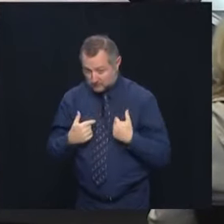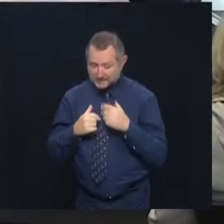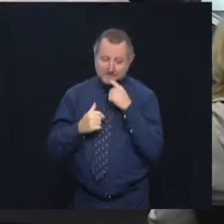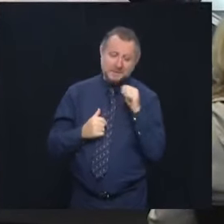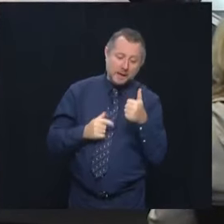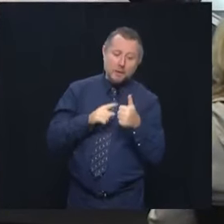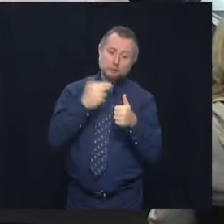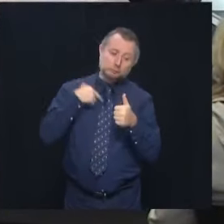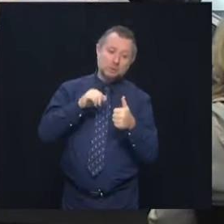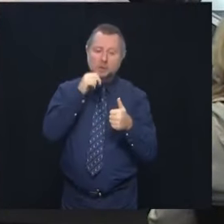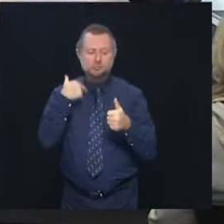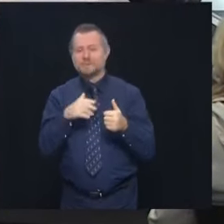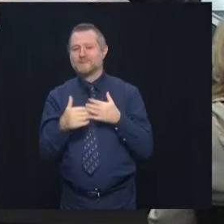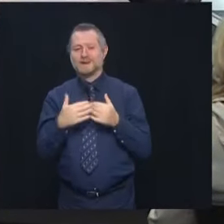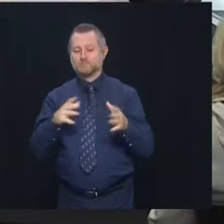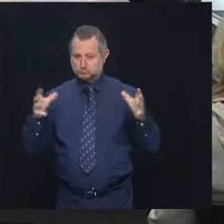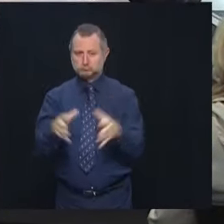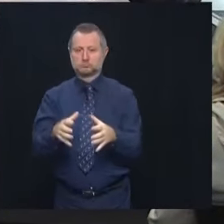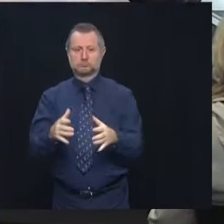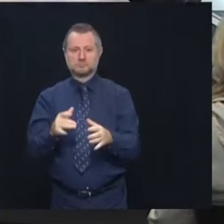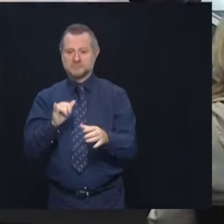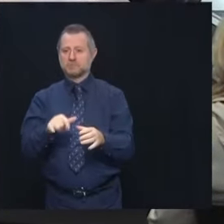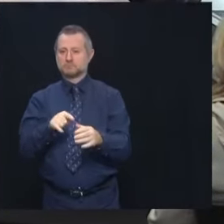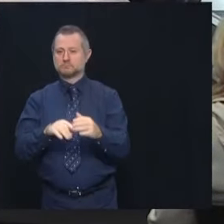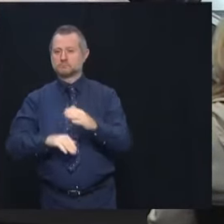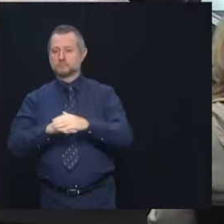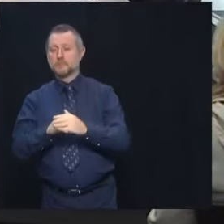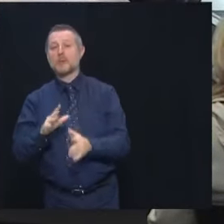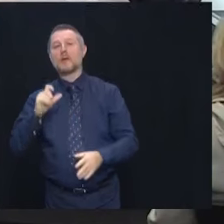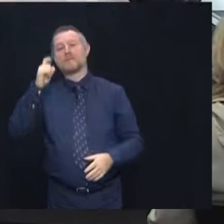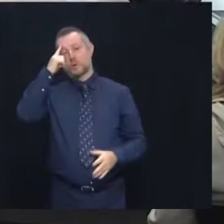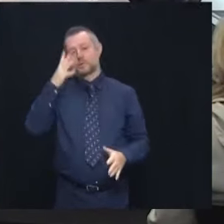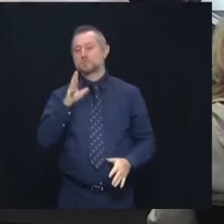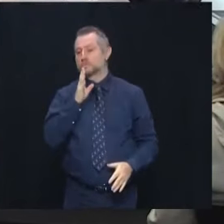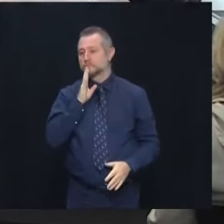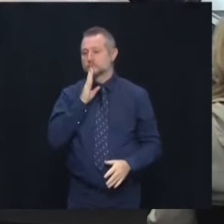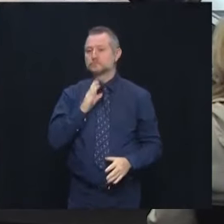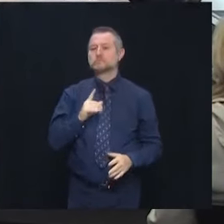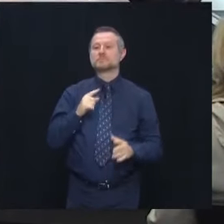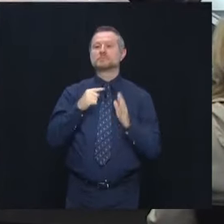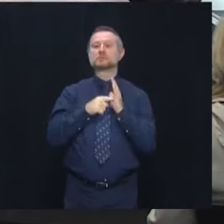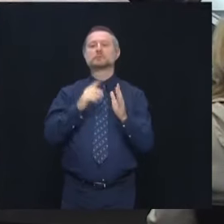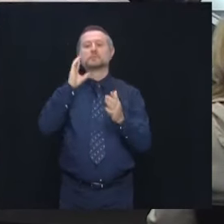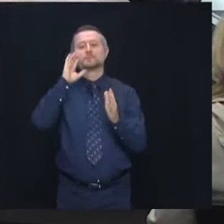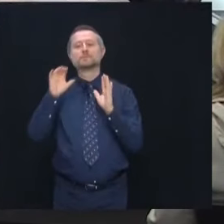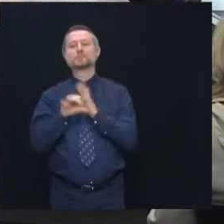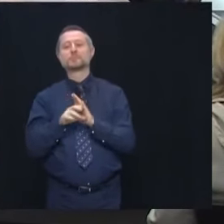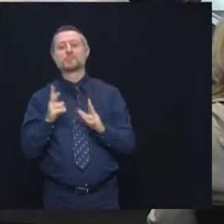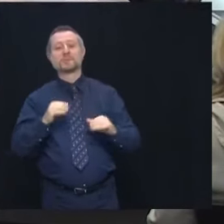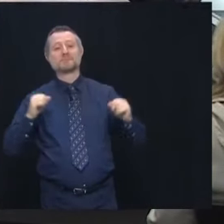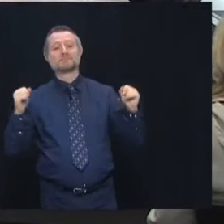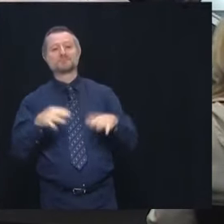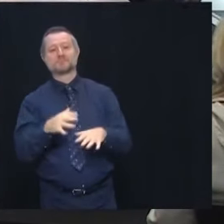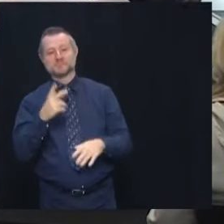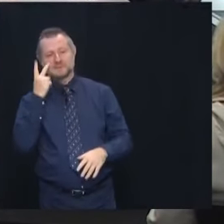Can you put up the picture of the two congregations again? Sorry, Luis.